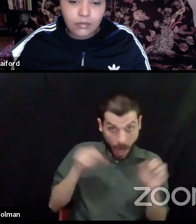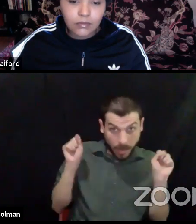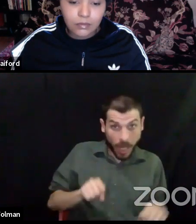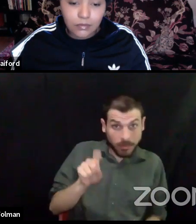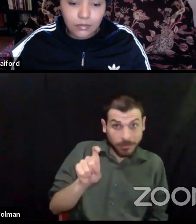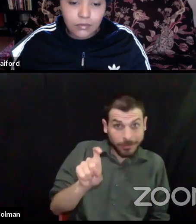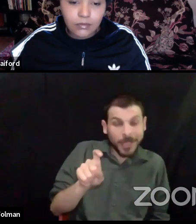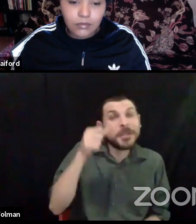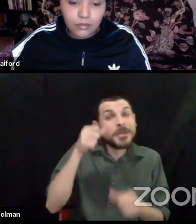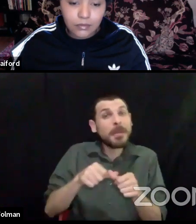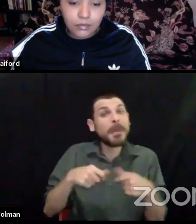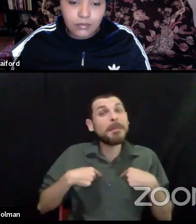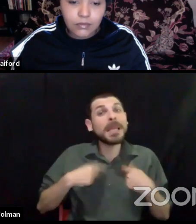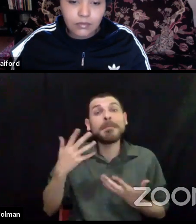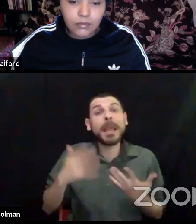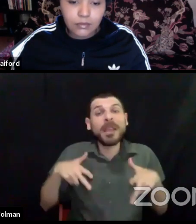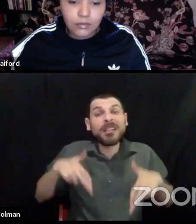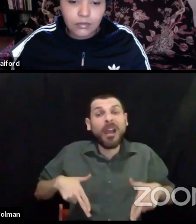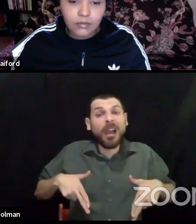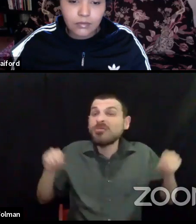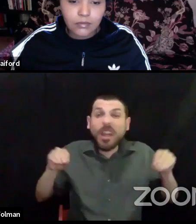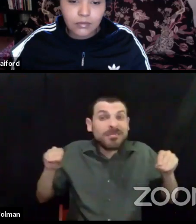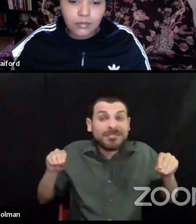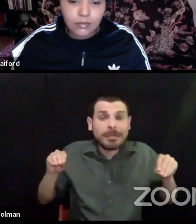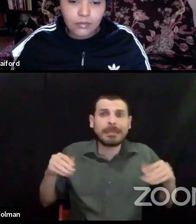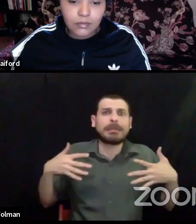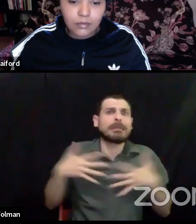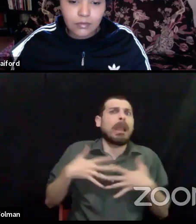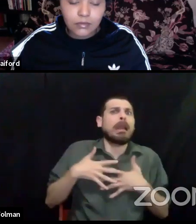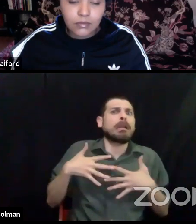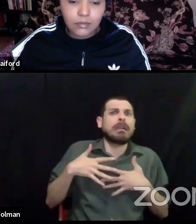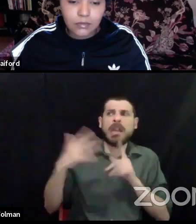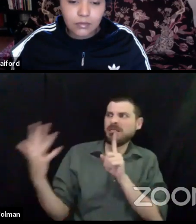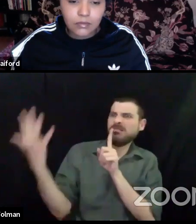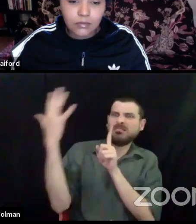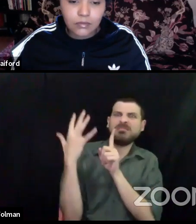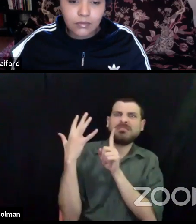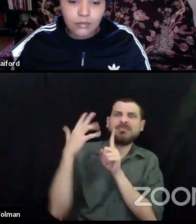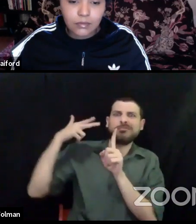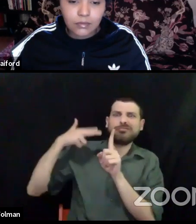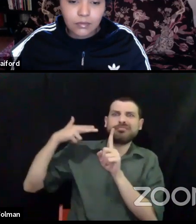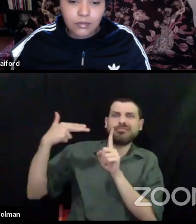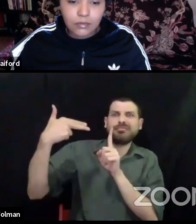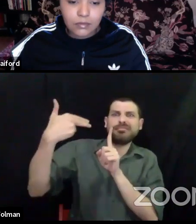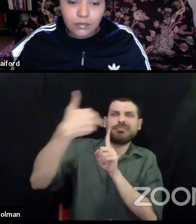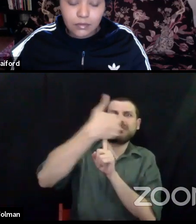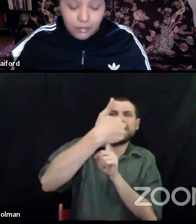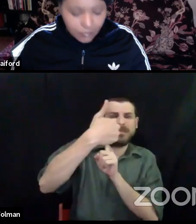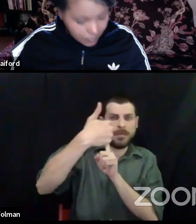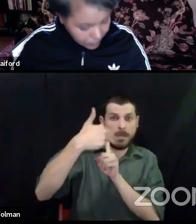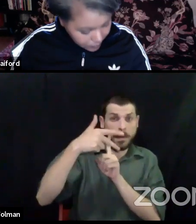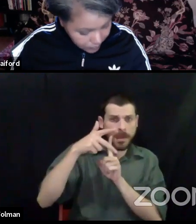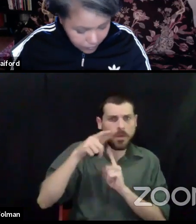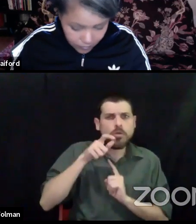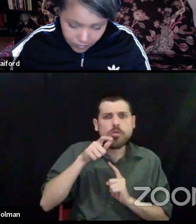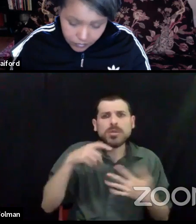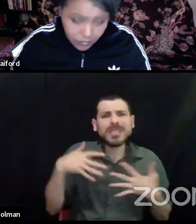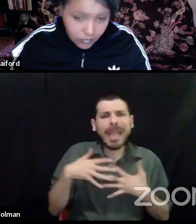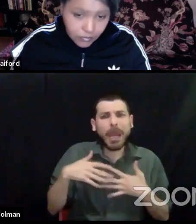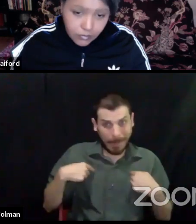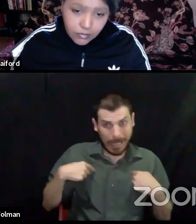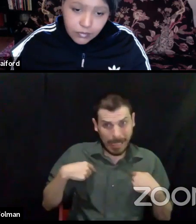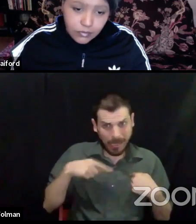me, and then you got often more than one person that's armed, but they're scared for their lives. So by the same